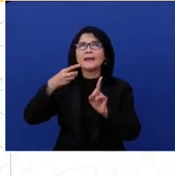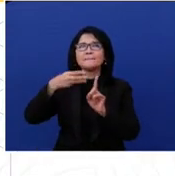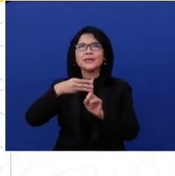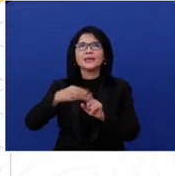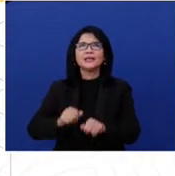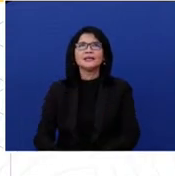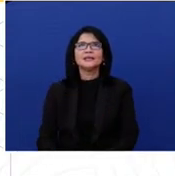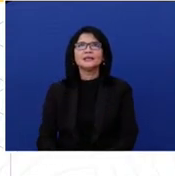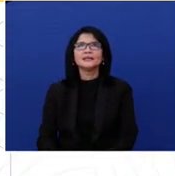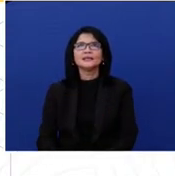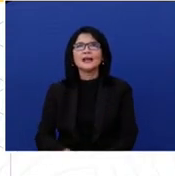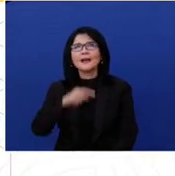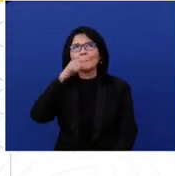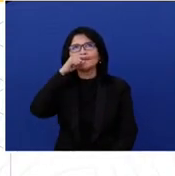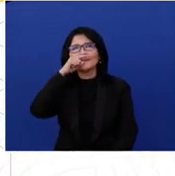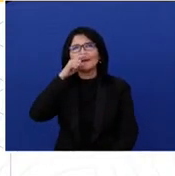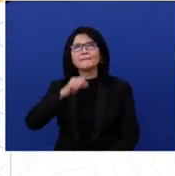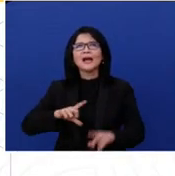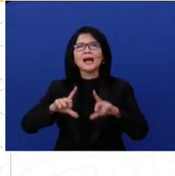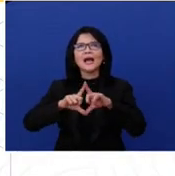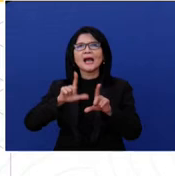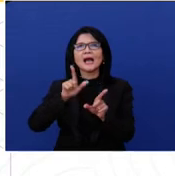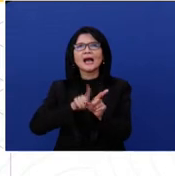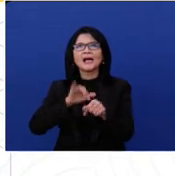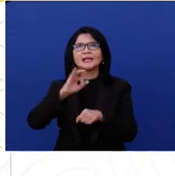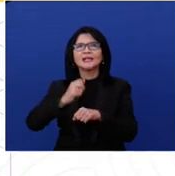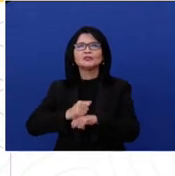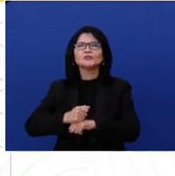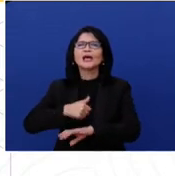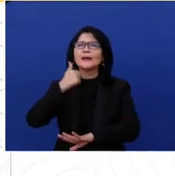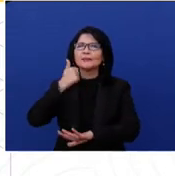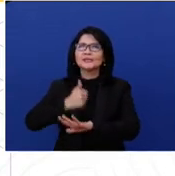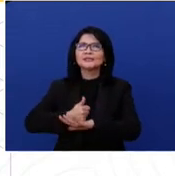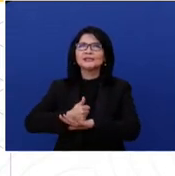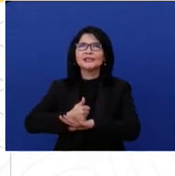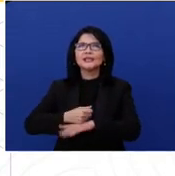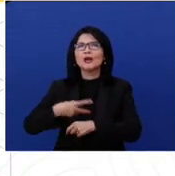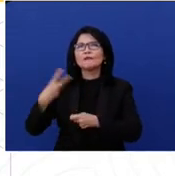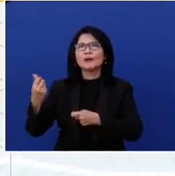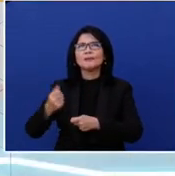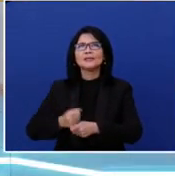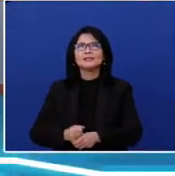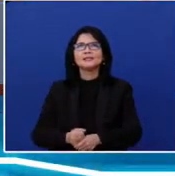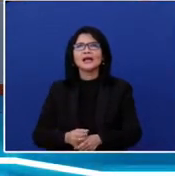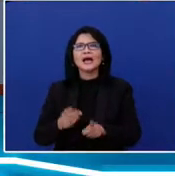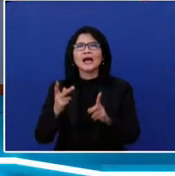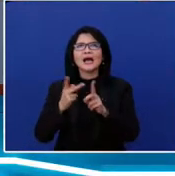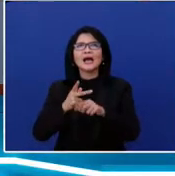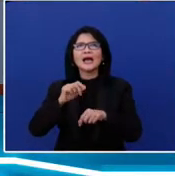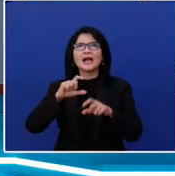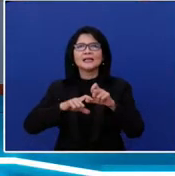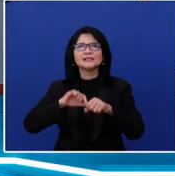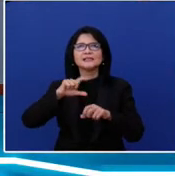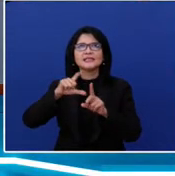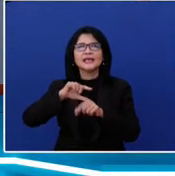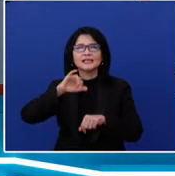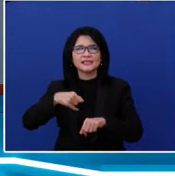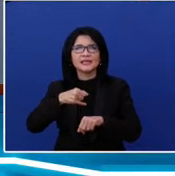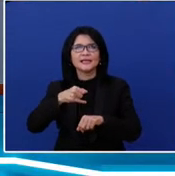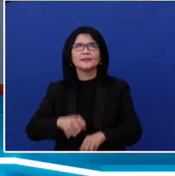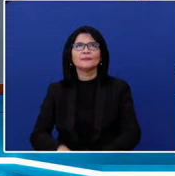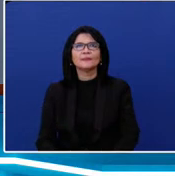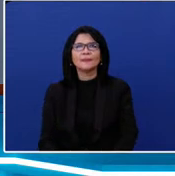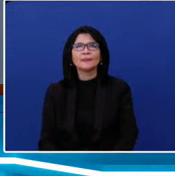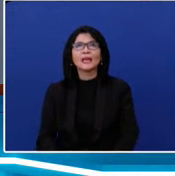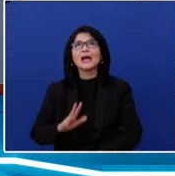SBC Mr Sri bagus Guritno dan rector of innovative and dingin gadget Ministry of National development